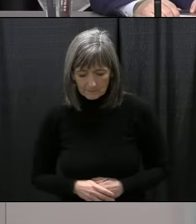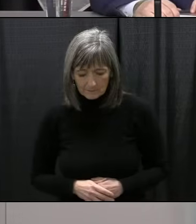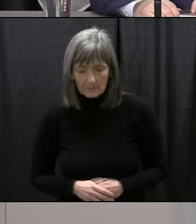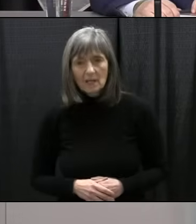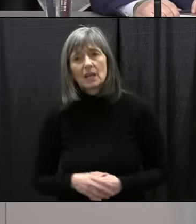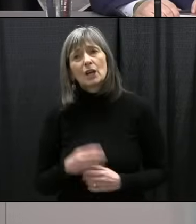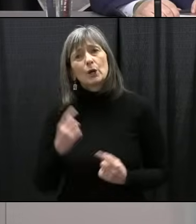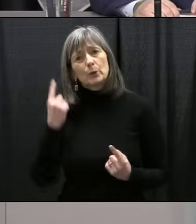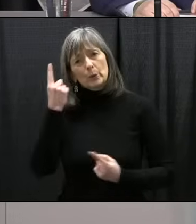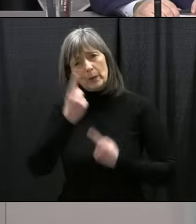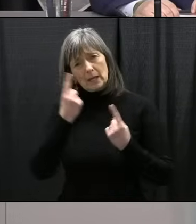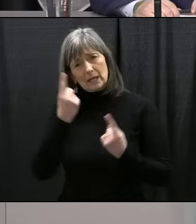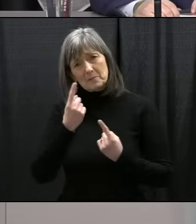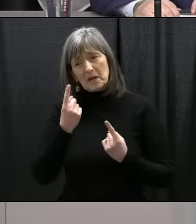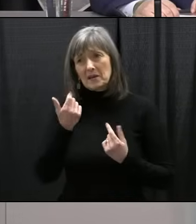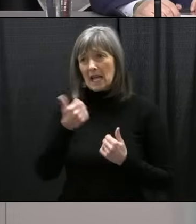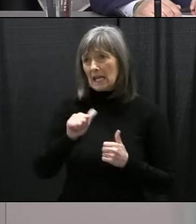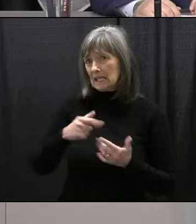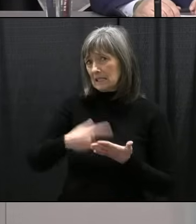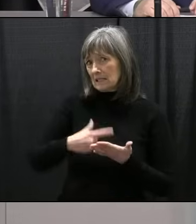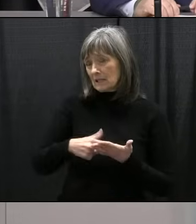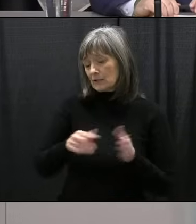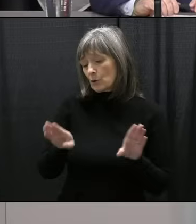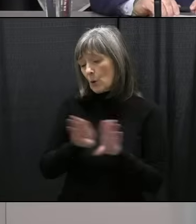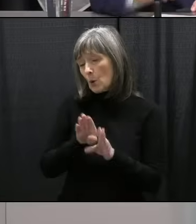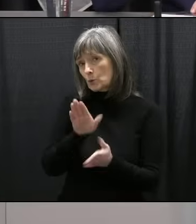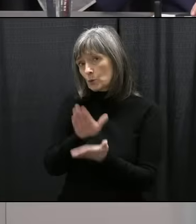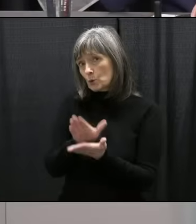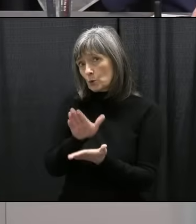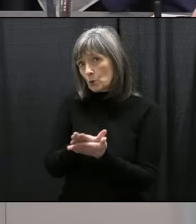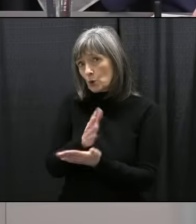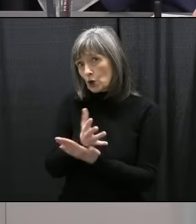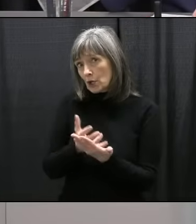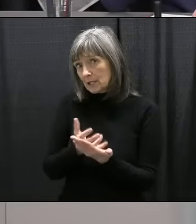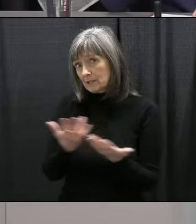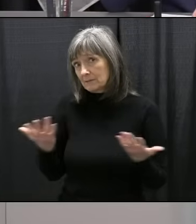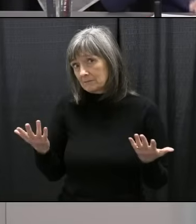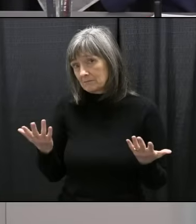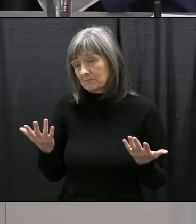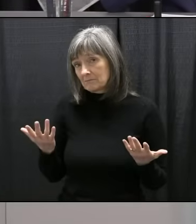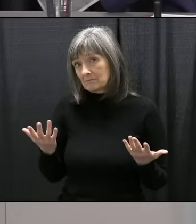down schools early, just closing the doors and not opening them again on Monday.